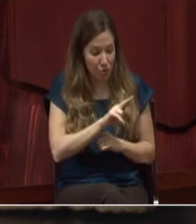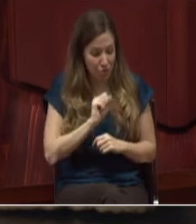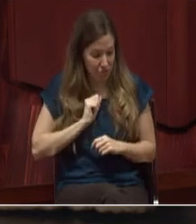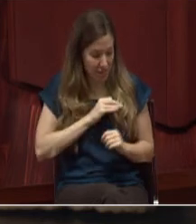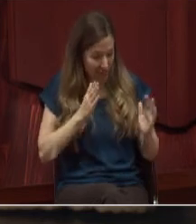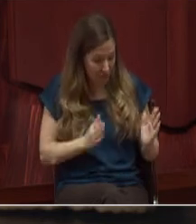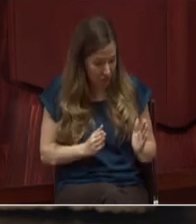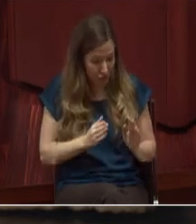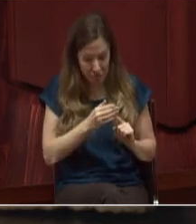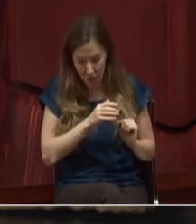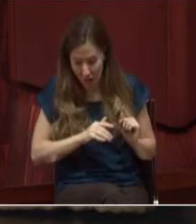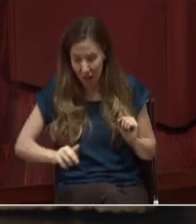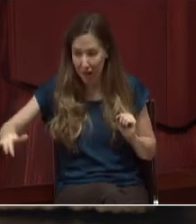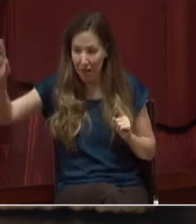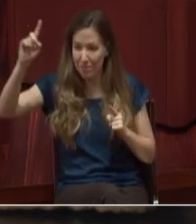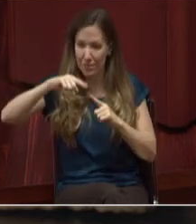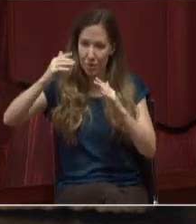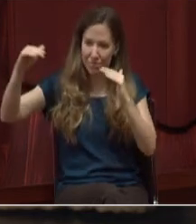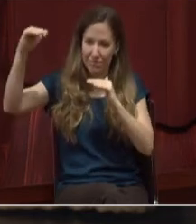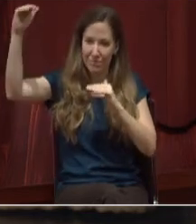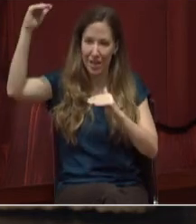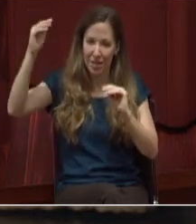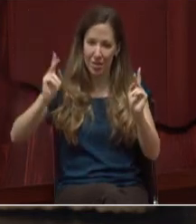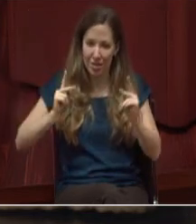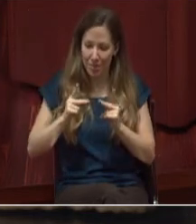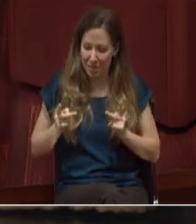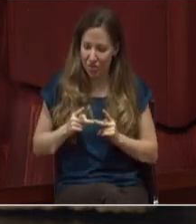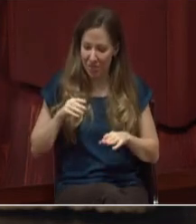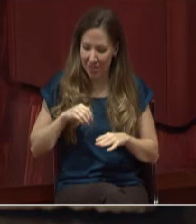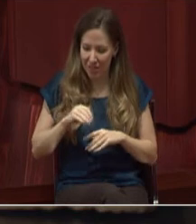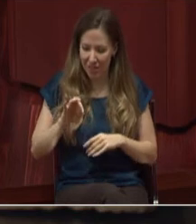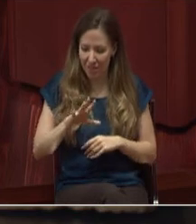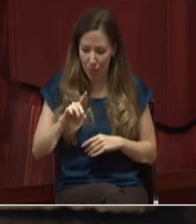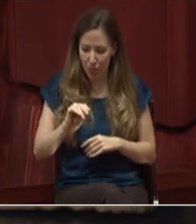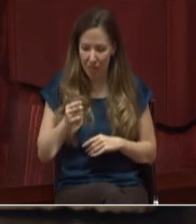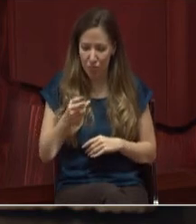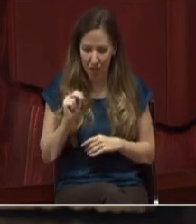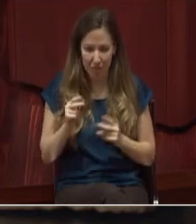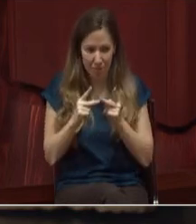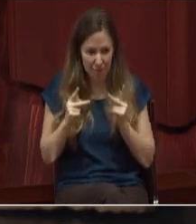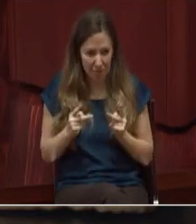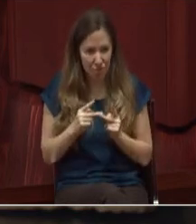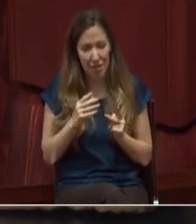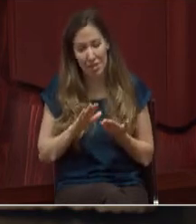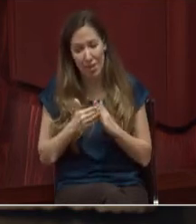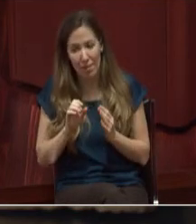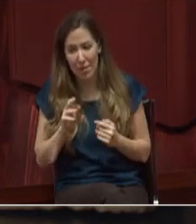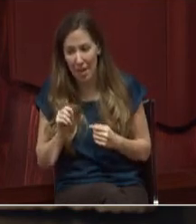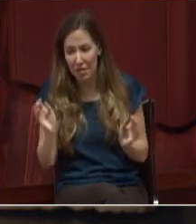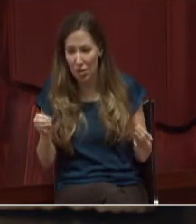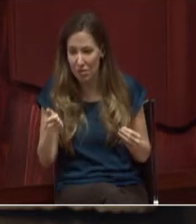Kissinger and Nixon to higher positions in the Ford and Reagan administrations, and people who went on to be cabinet officers themselves,